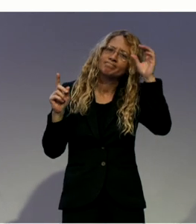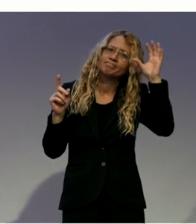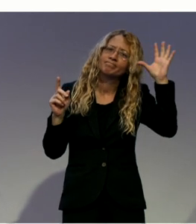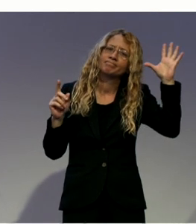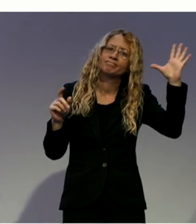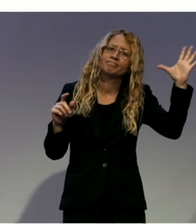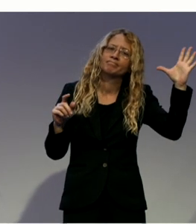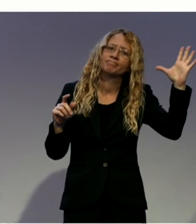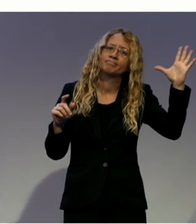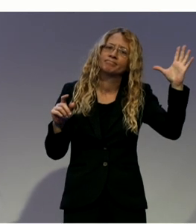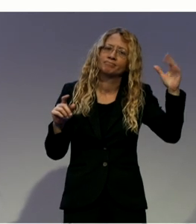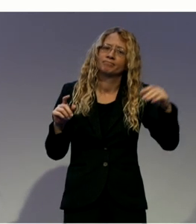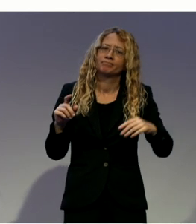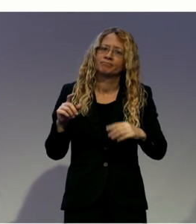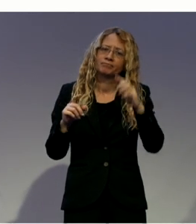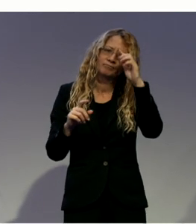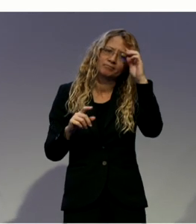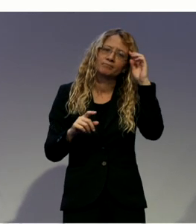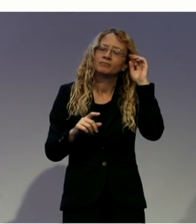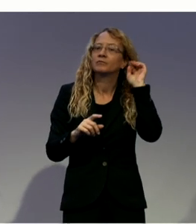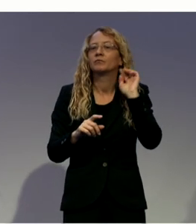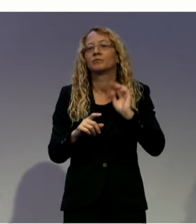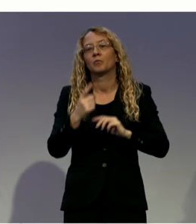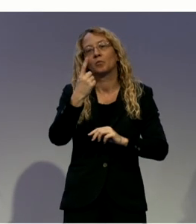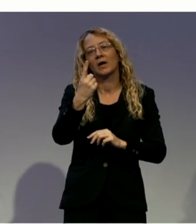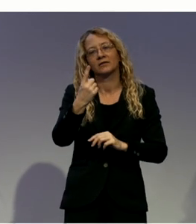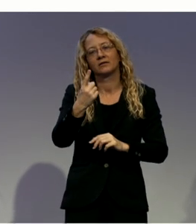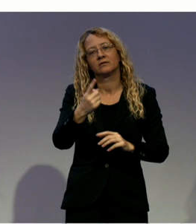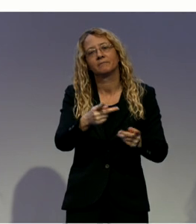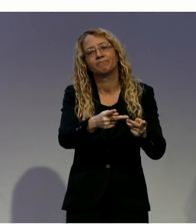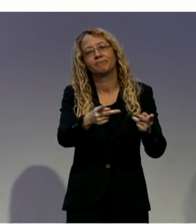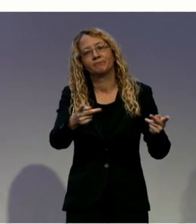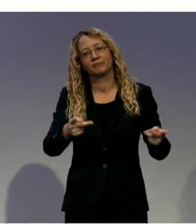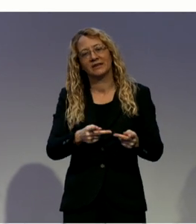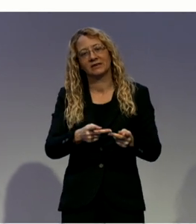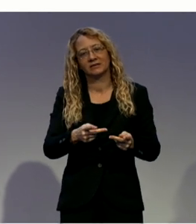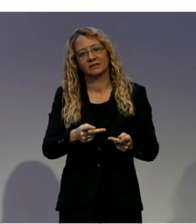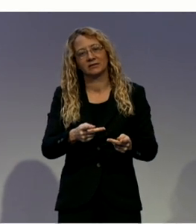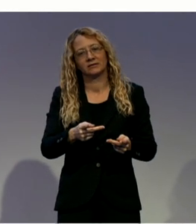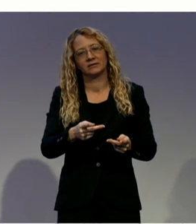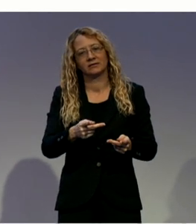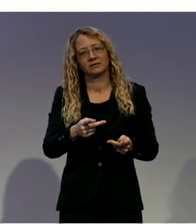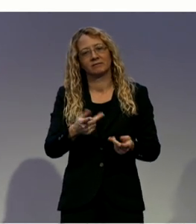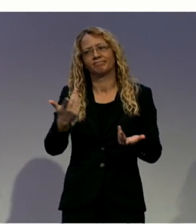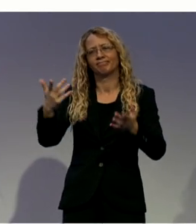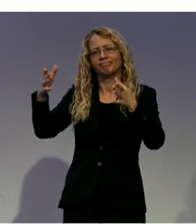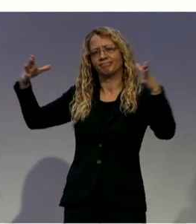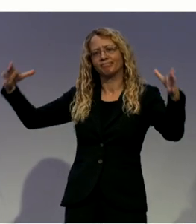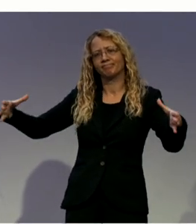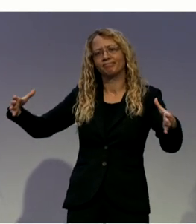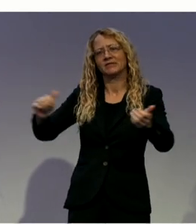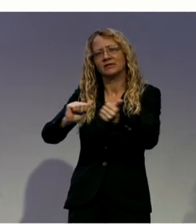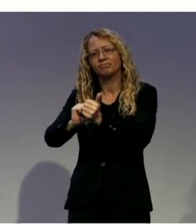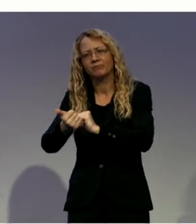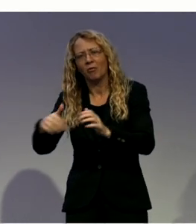place that we have a factory for wheelchair, a rehabilitation center, a sports academy for our wheelers. It's one cool style. It's a major